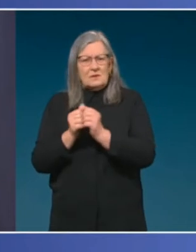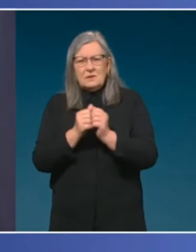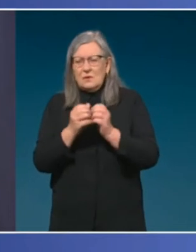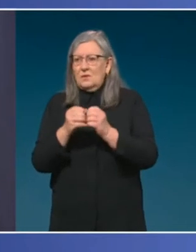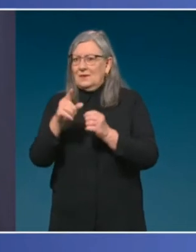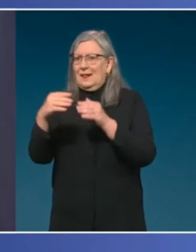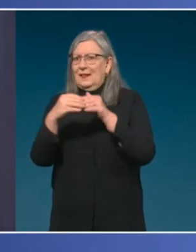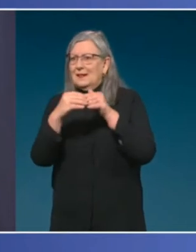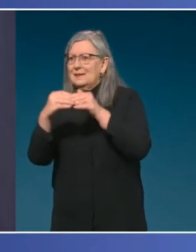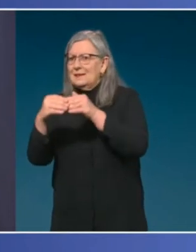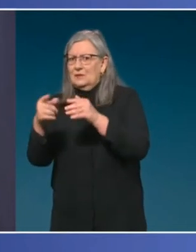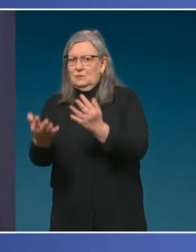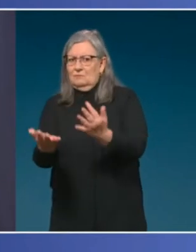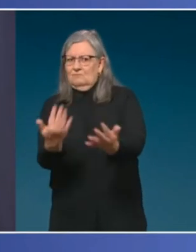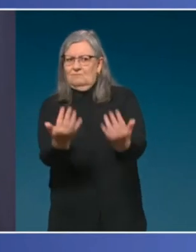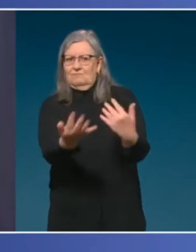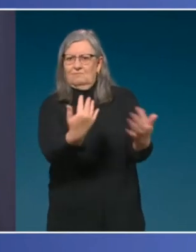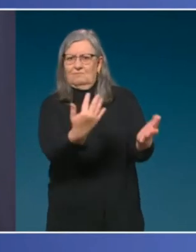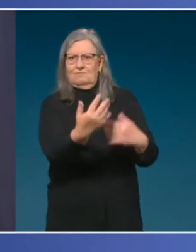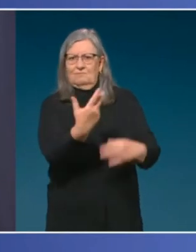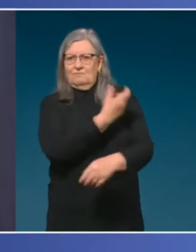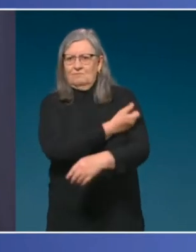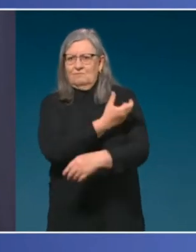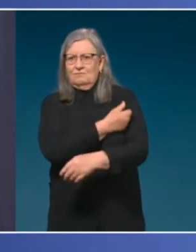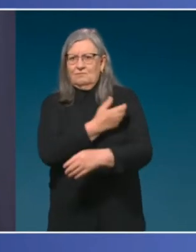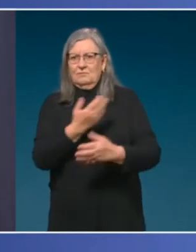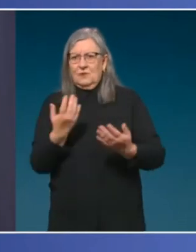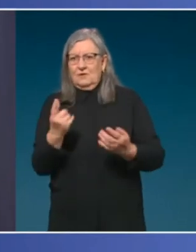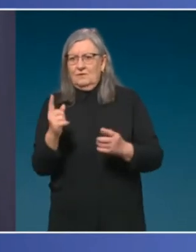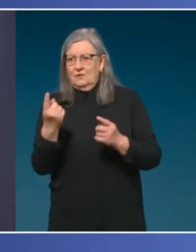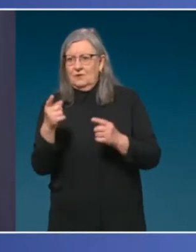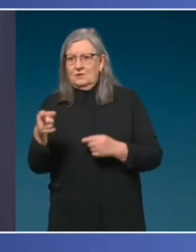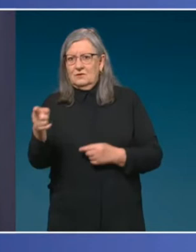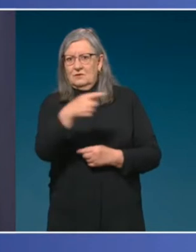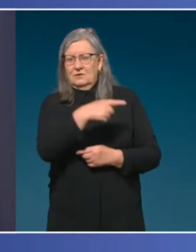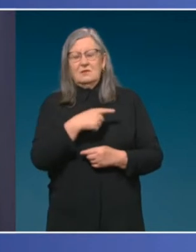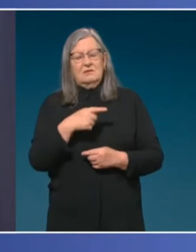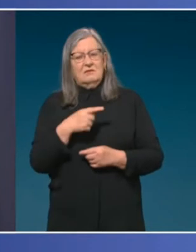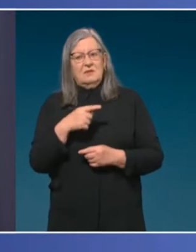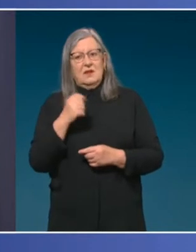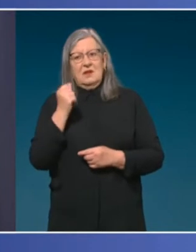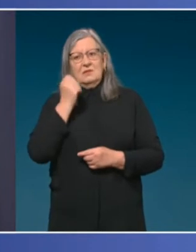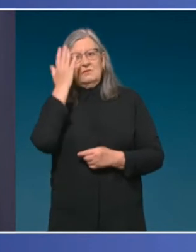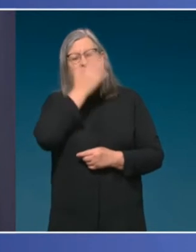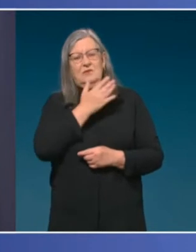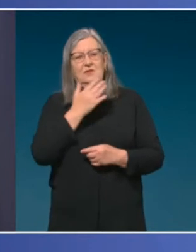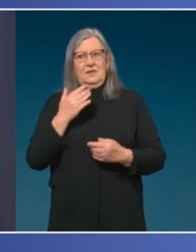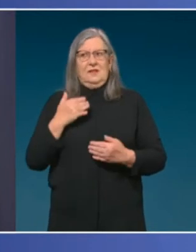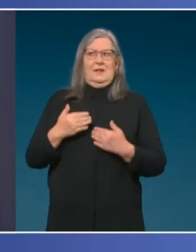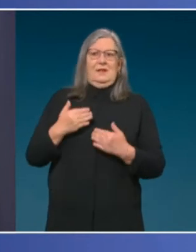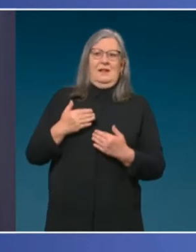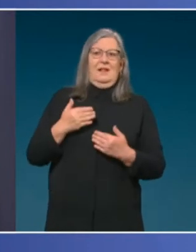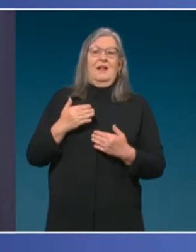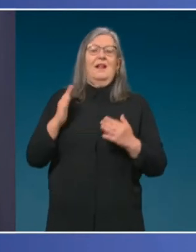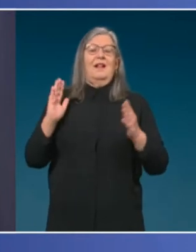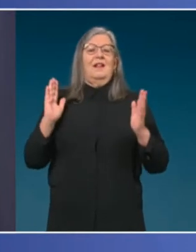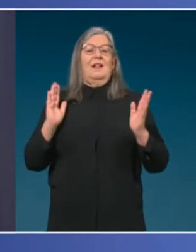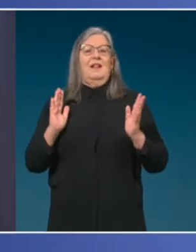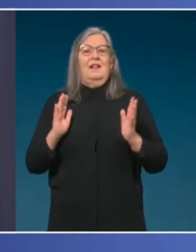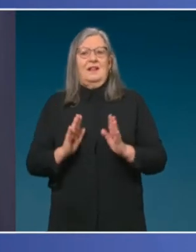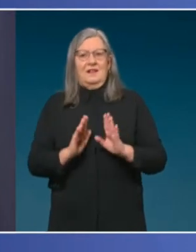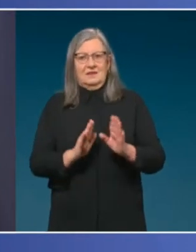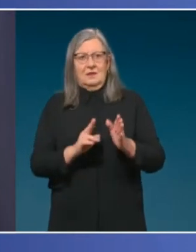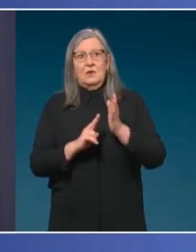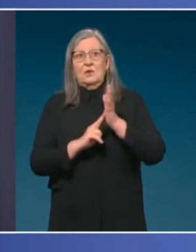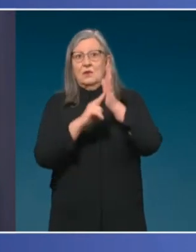we're seeing that initial hesitancy is beginning to fall away. Northern Territory in particular has been doing a great job. Western